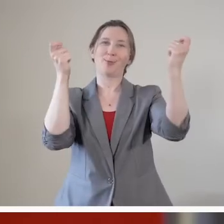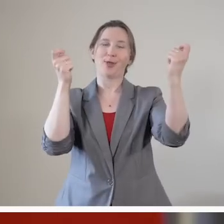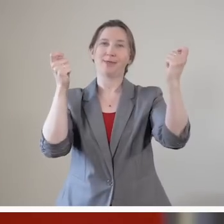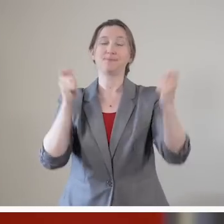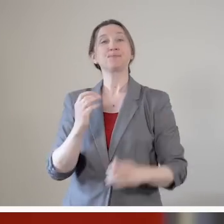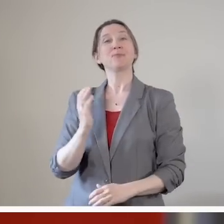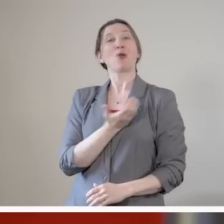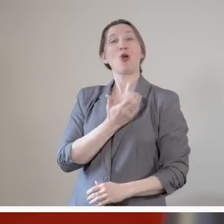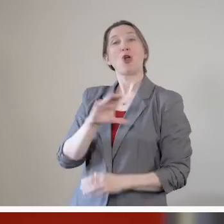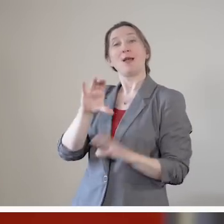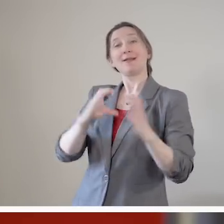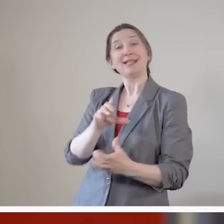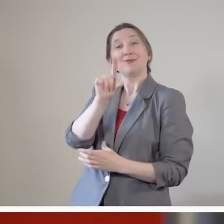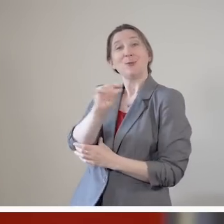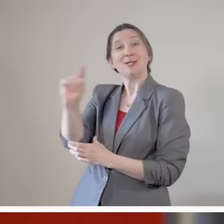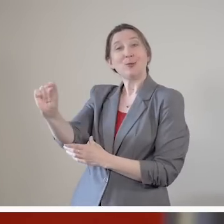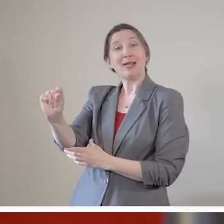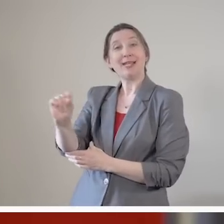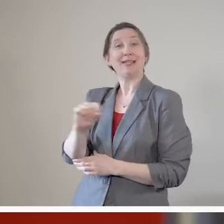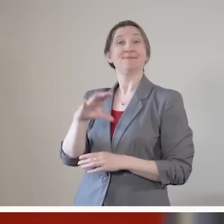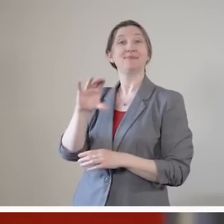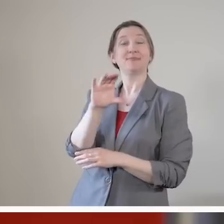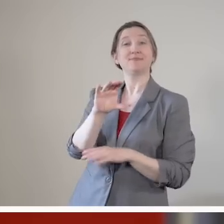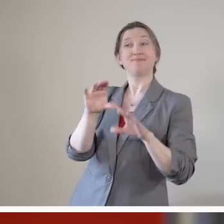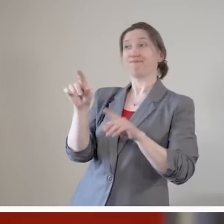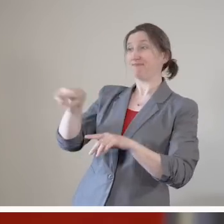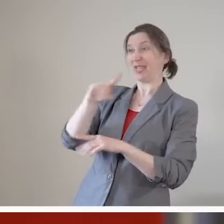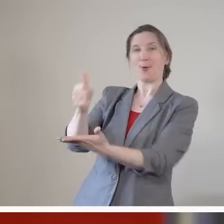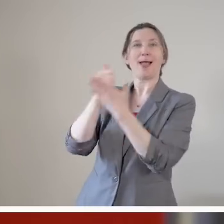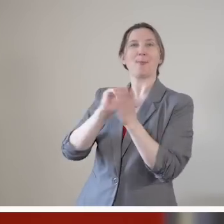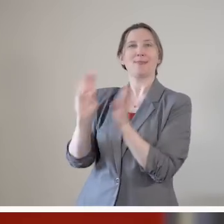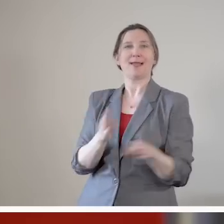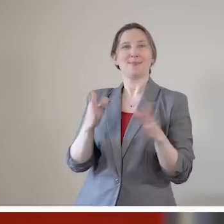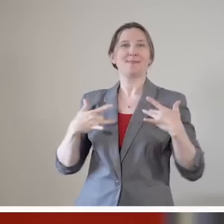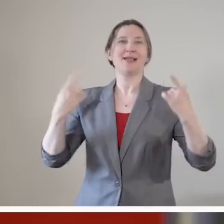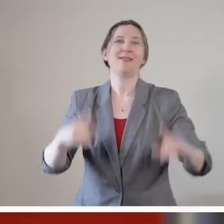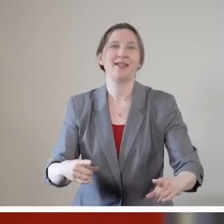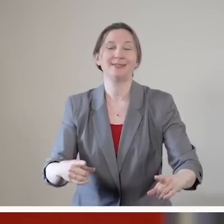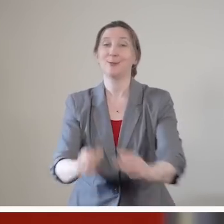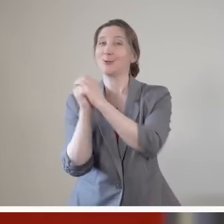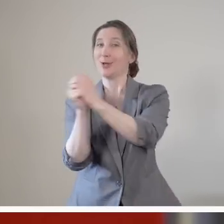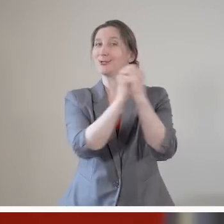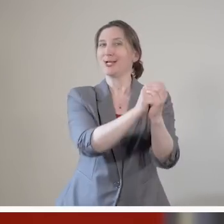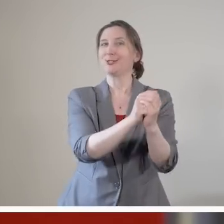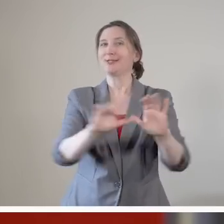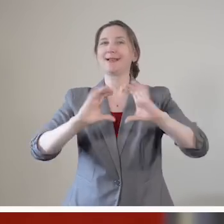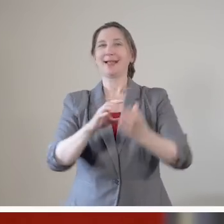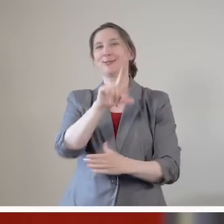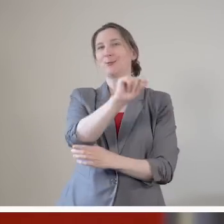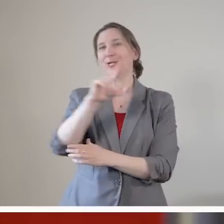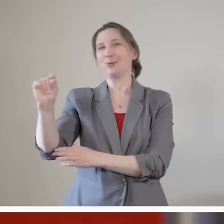continue to work with us to plan that event. But until then, congratulations, class of 2020, and